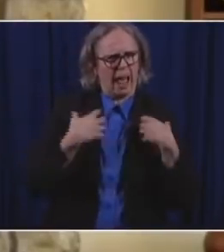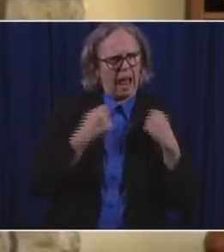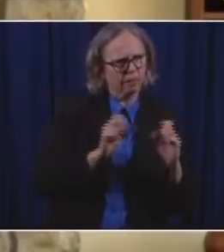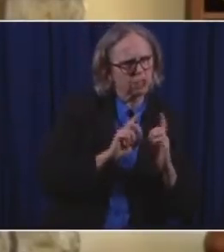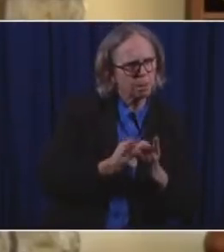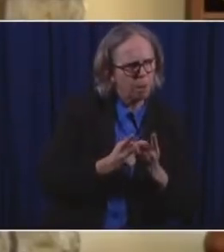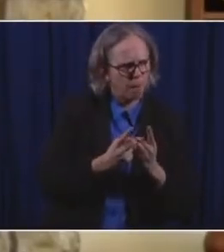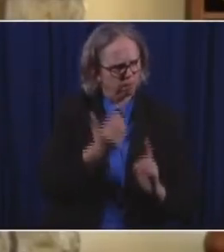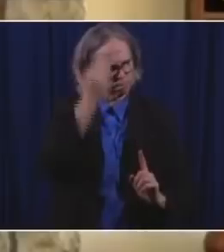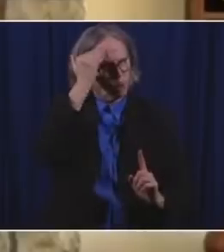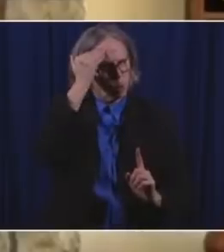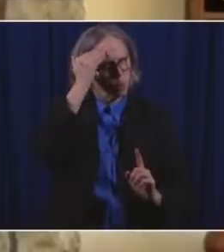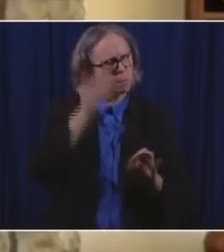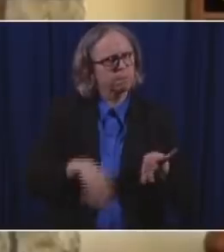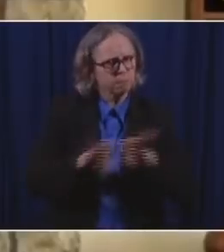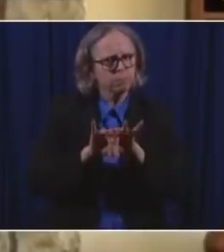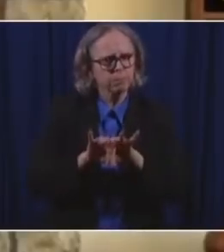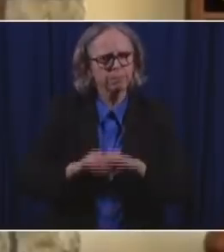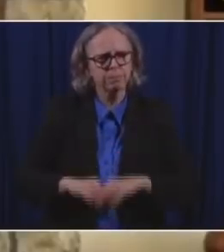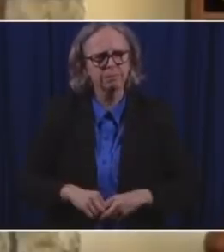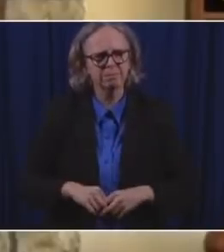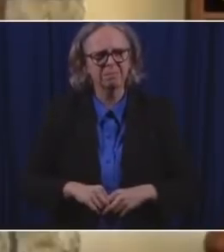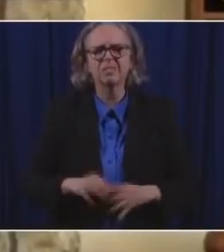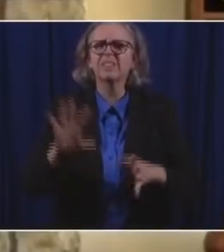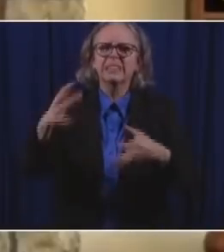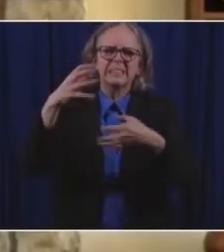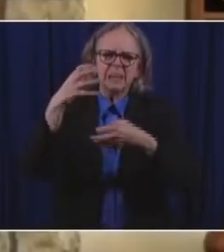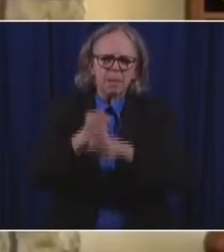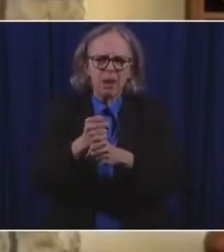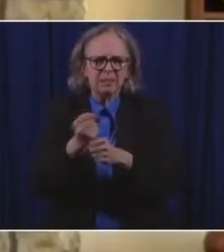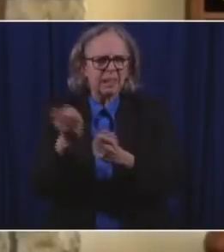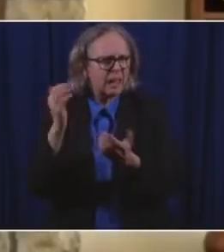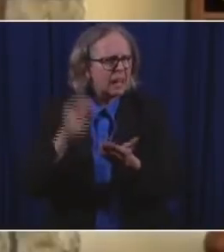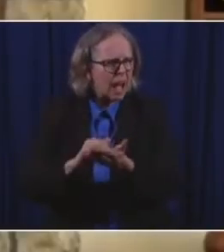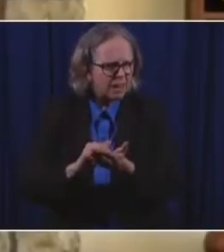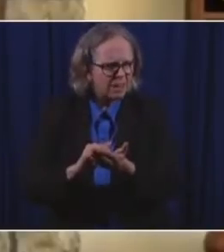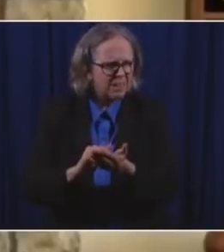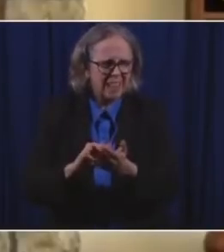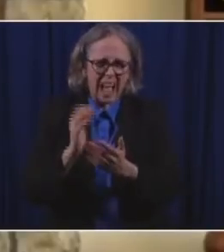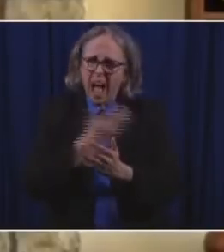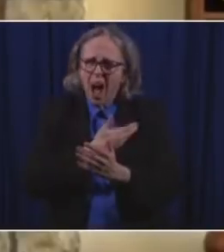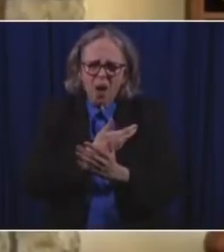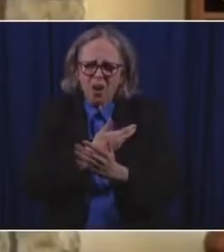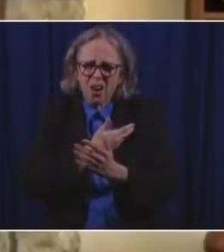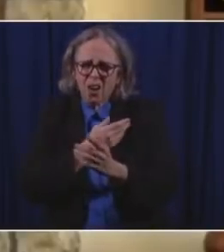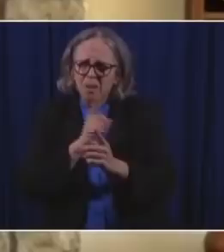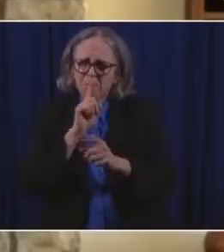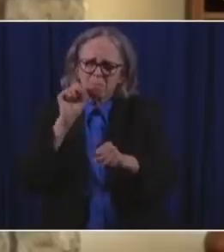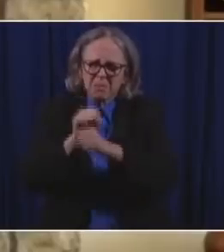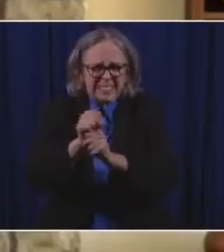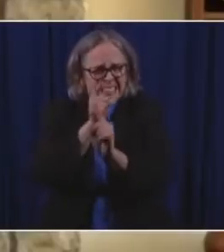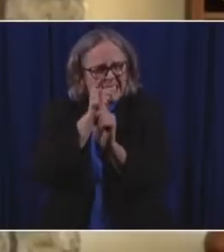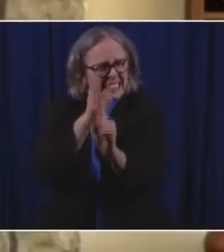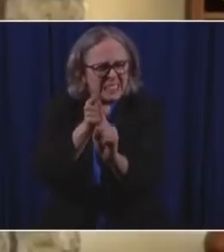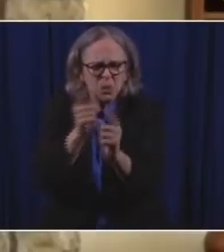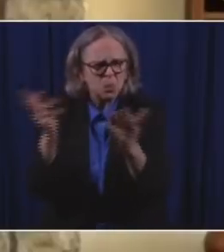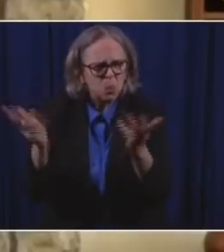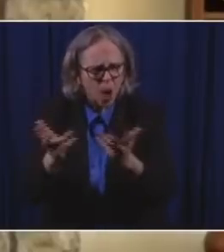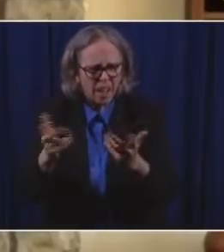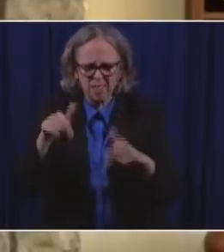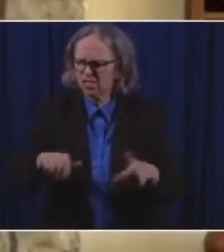And summarize again the ultimate objective in making this